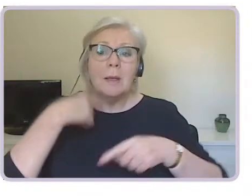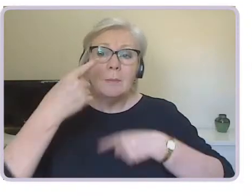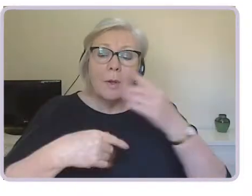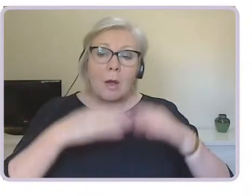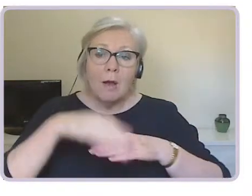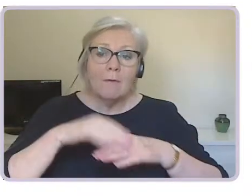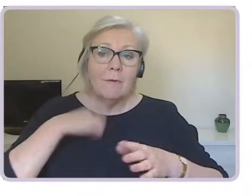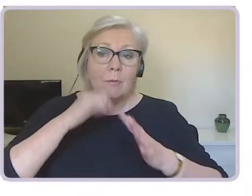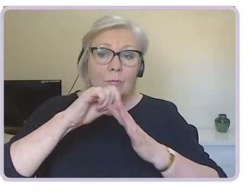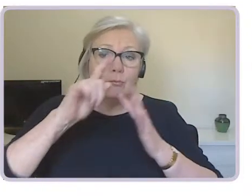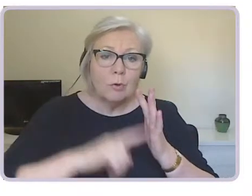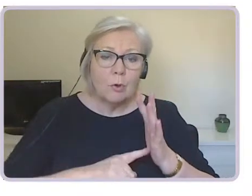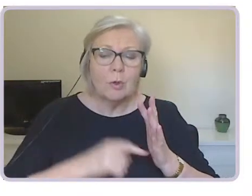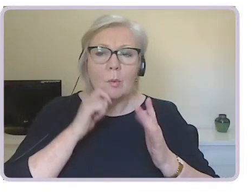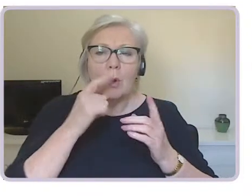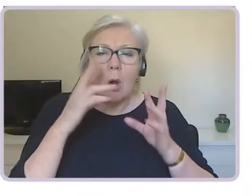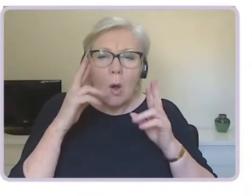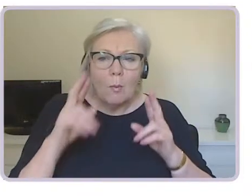actually works.